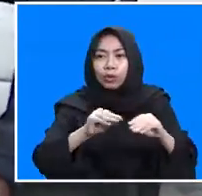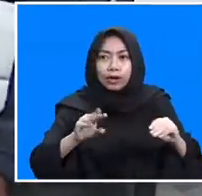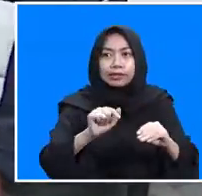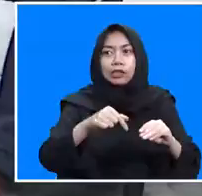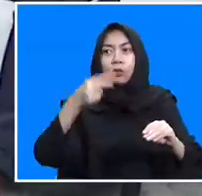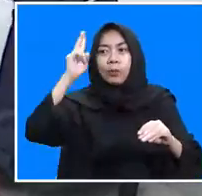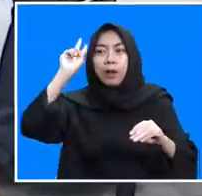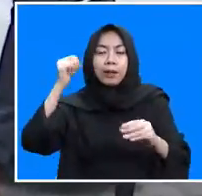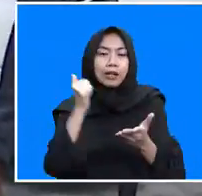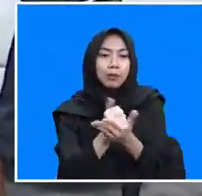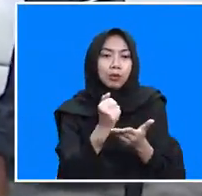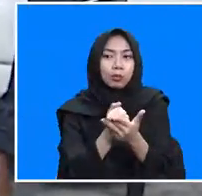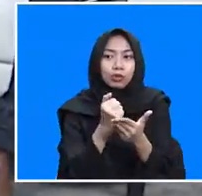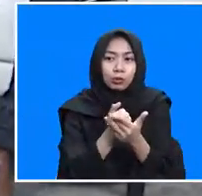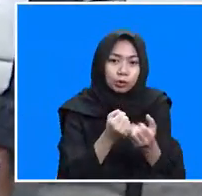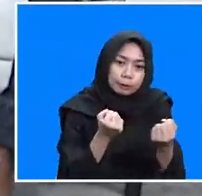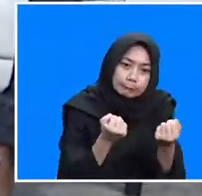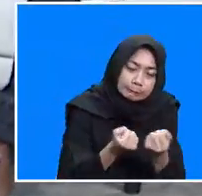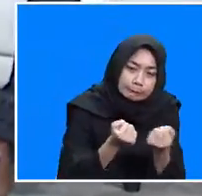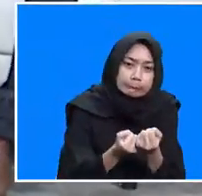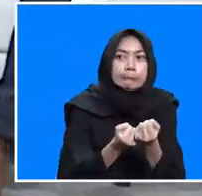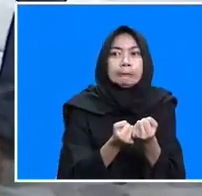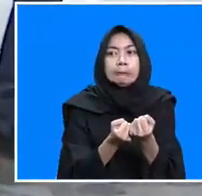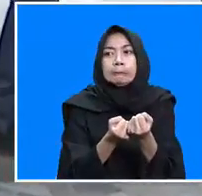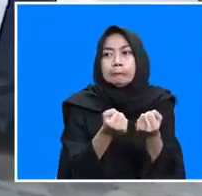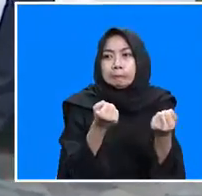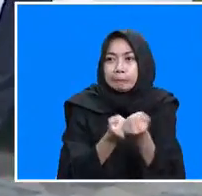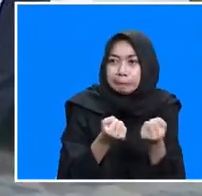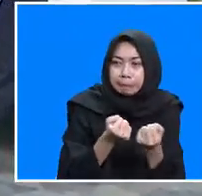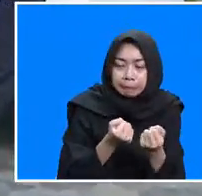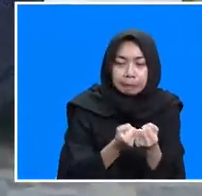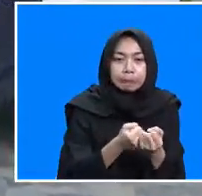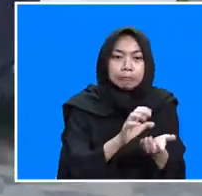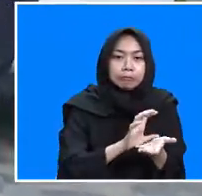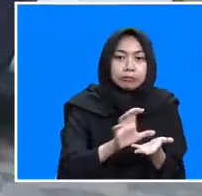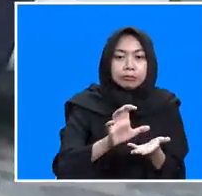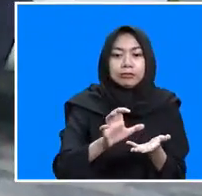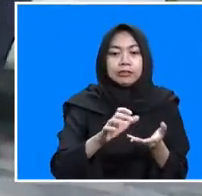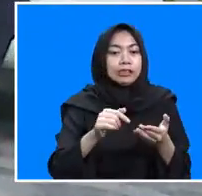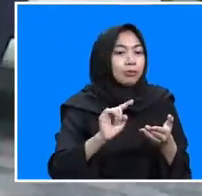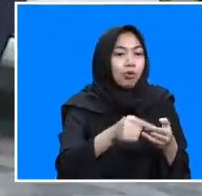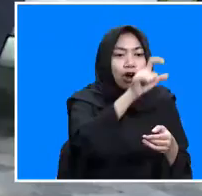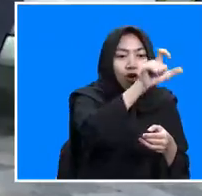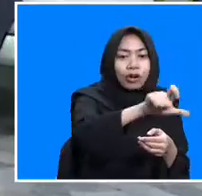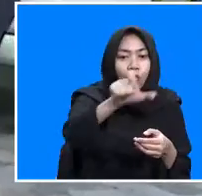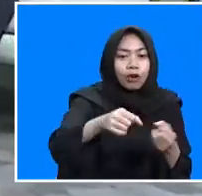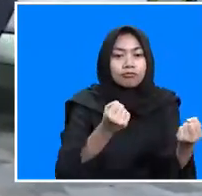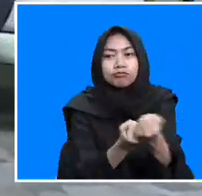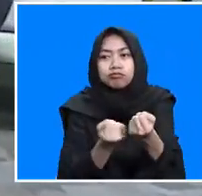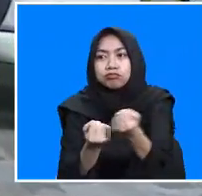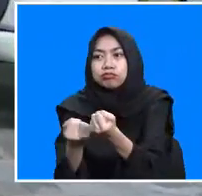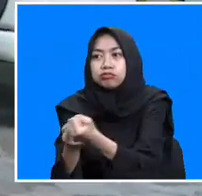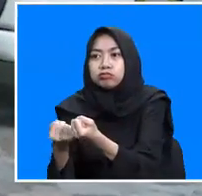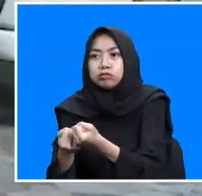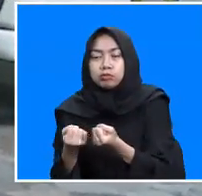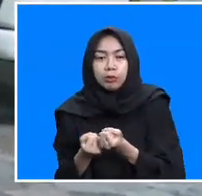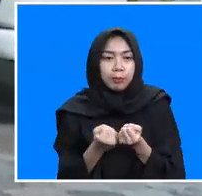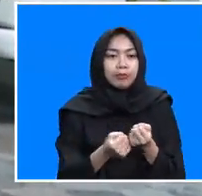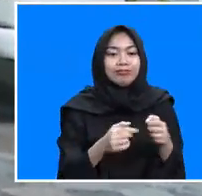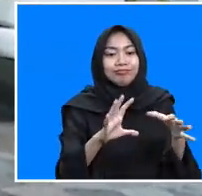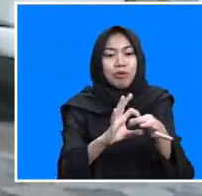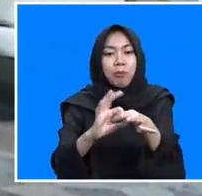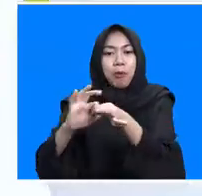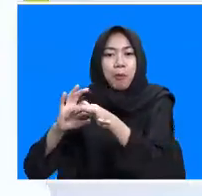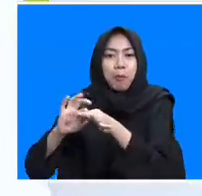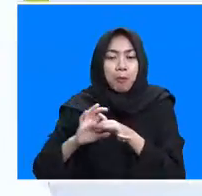sure we're getting those people into the right areas, into the right subjects. And so there's a few initiatives.